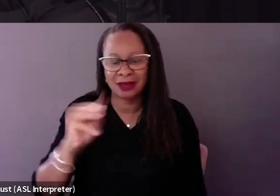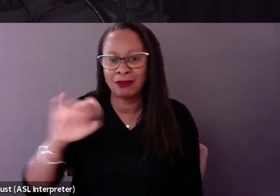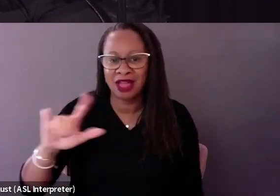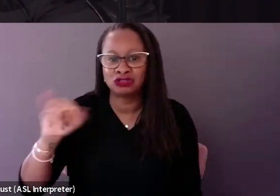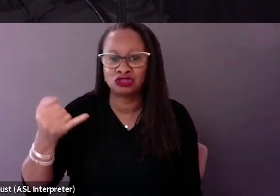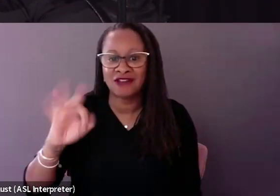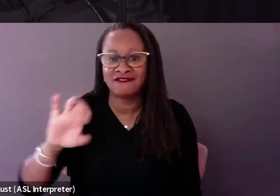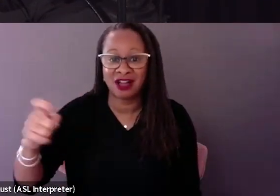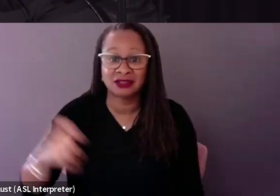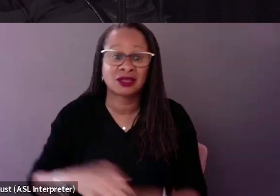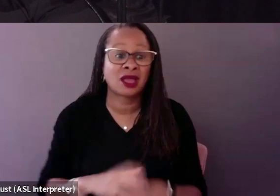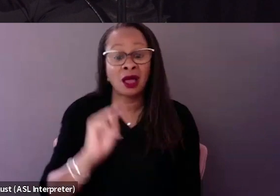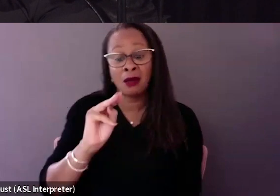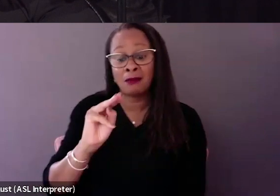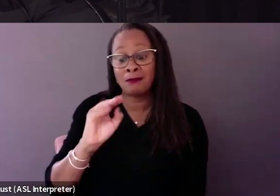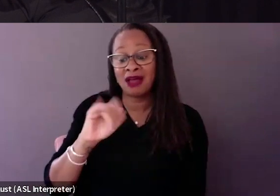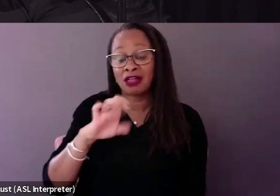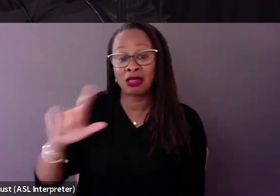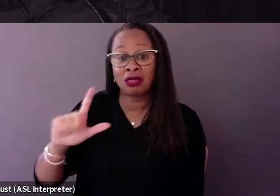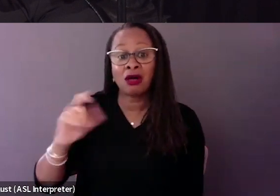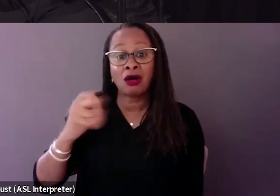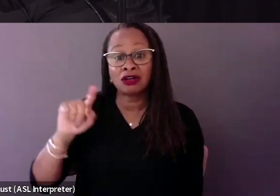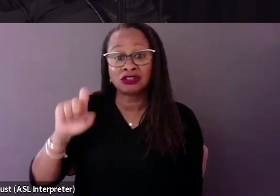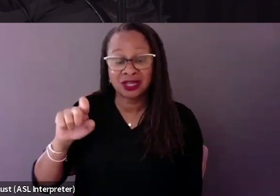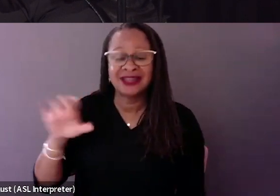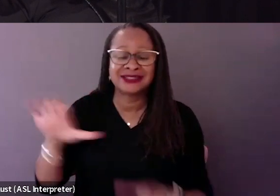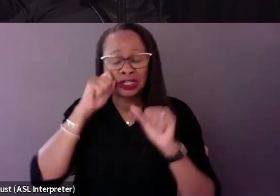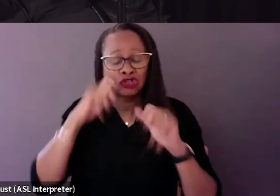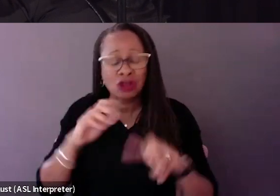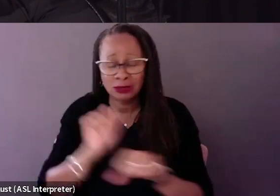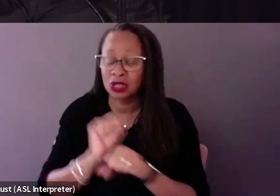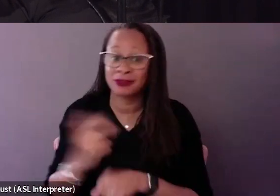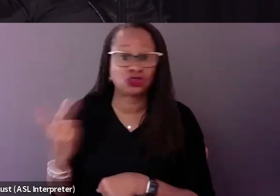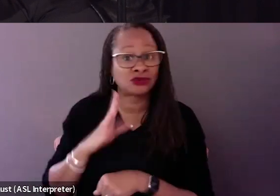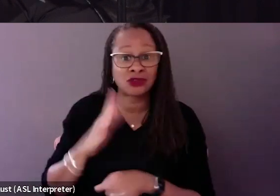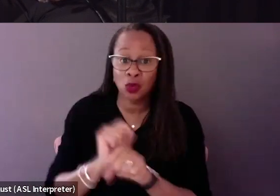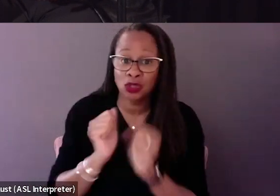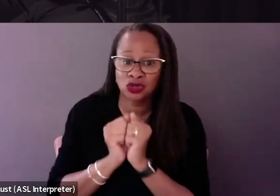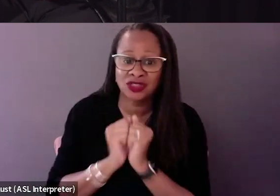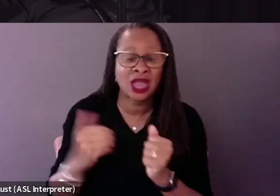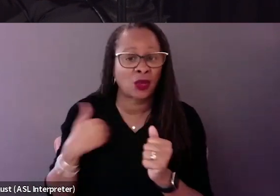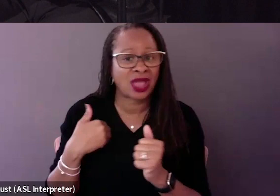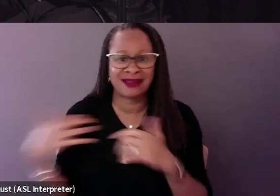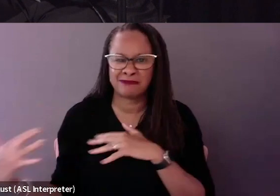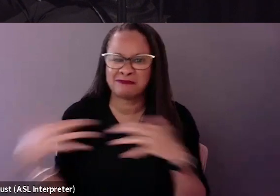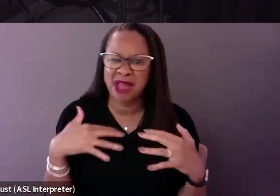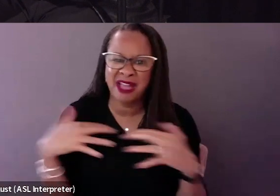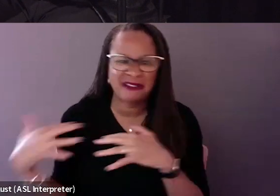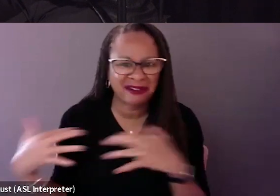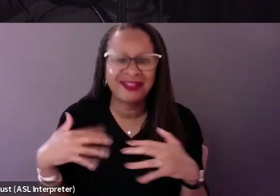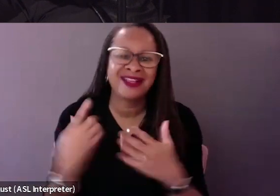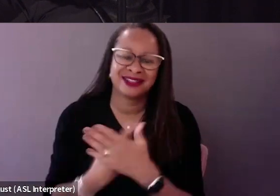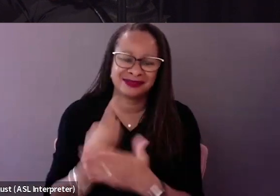Michael Hart, who's the editor of this movie, did an incredible job, and we'd never worked together. And we had this battle. And sometimes when you work,